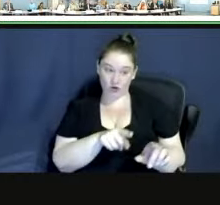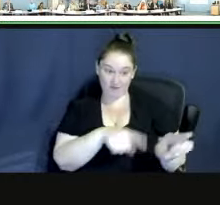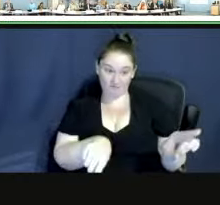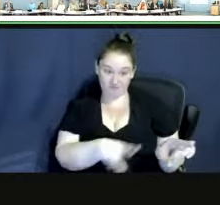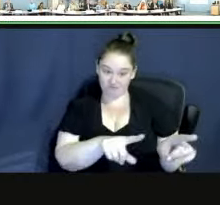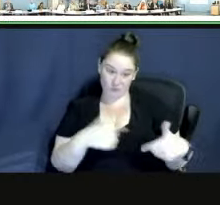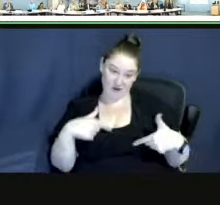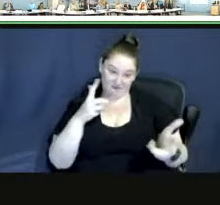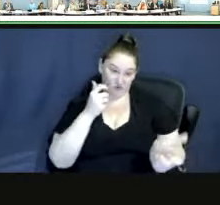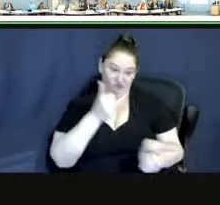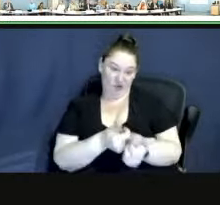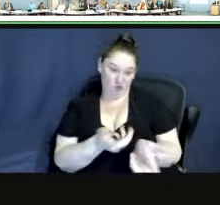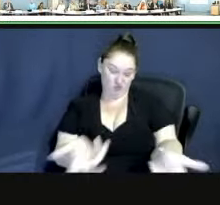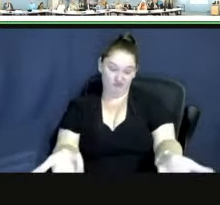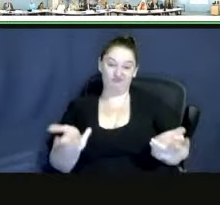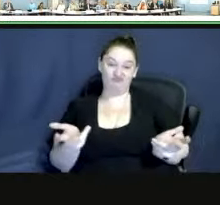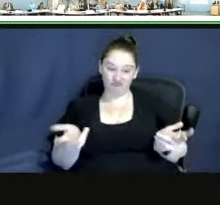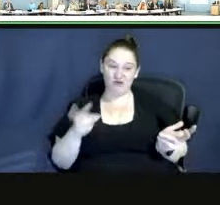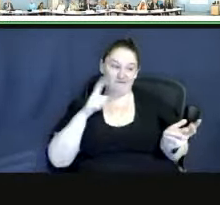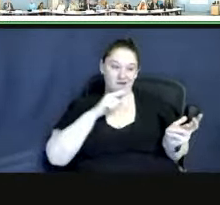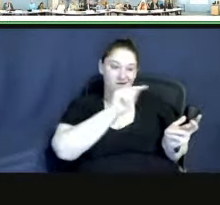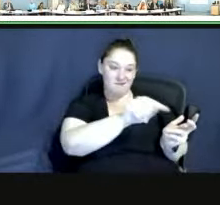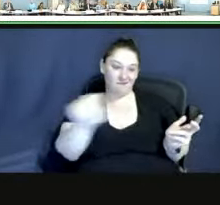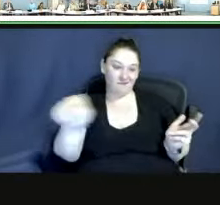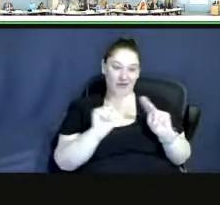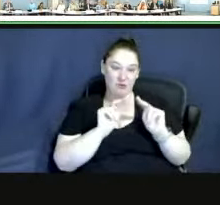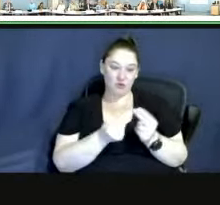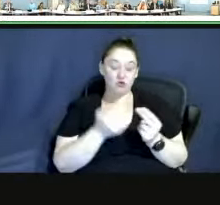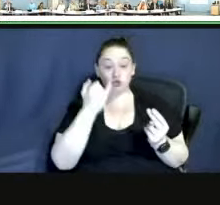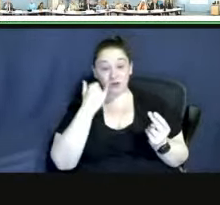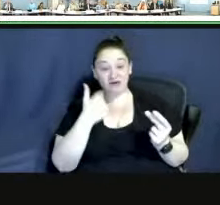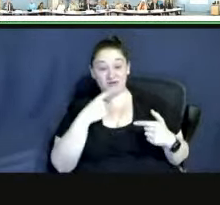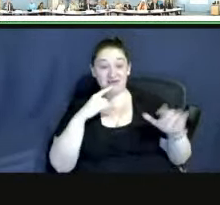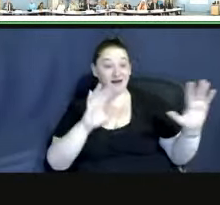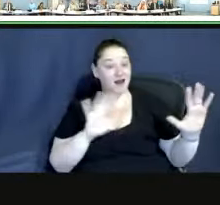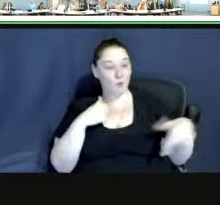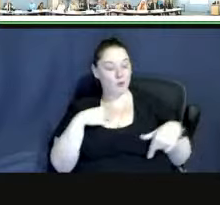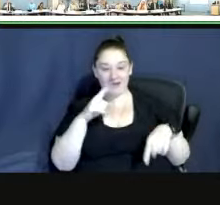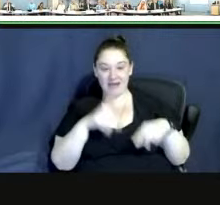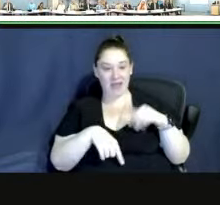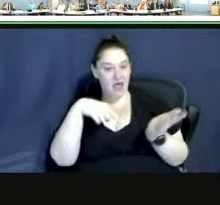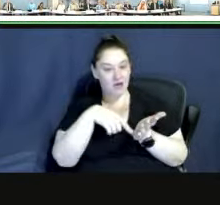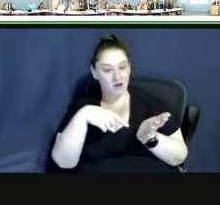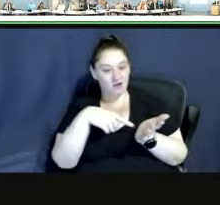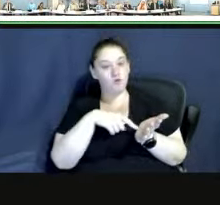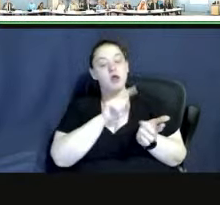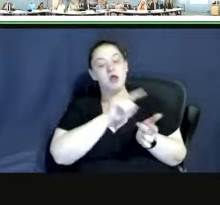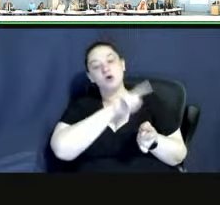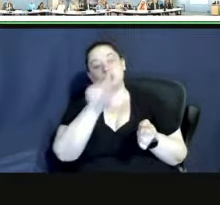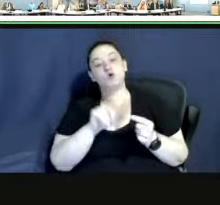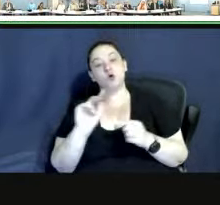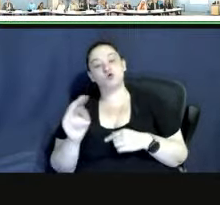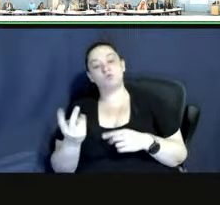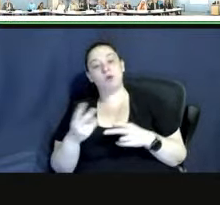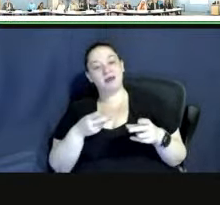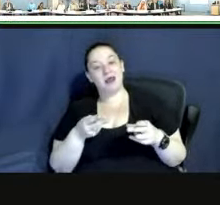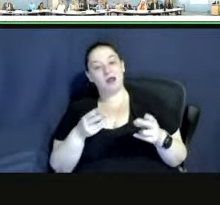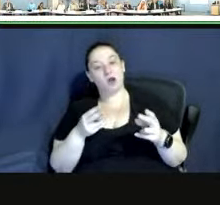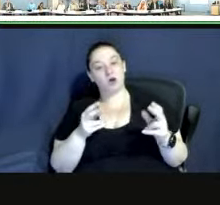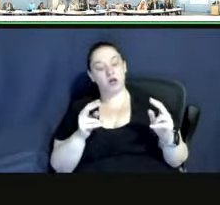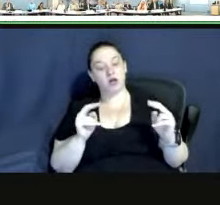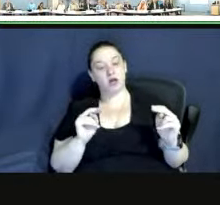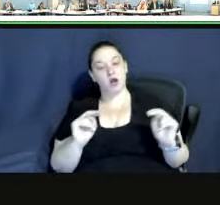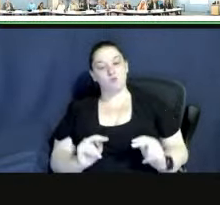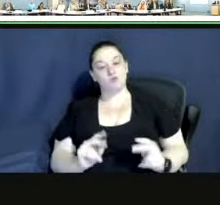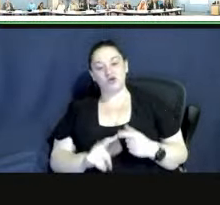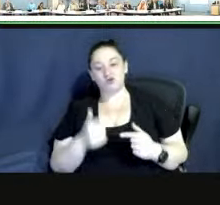binding arbitration for several unions. So even if we said, hey, we can't afford this, it can go to binding arbitration, we have to pay it anyway. So most of our